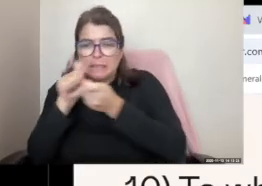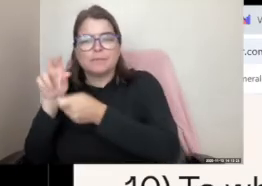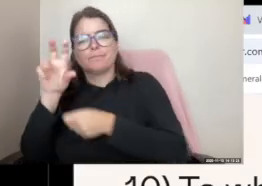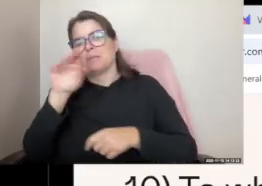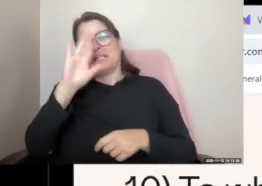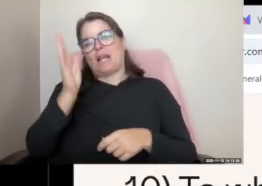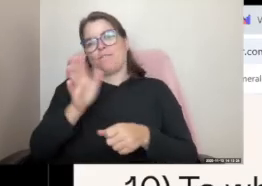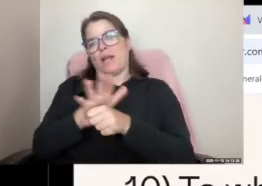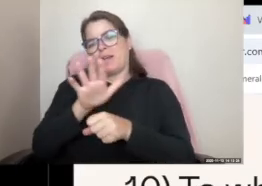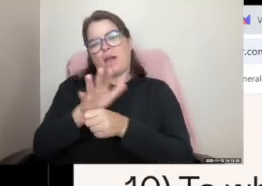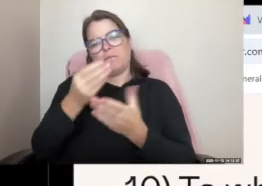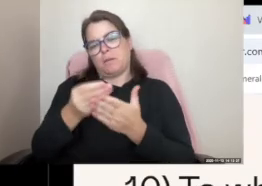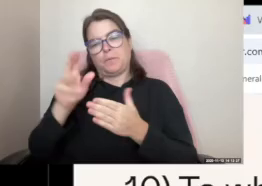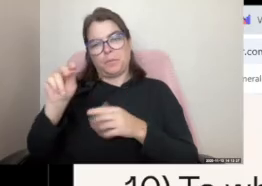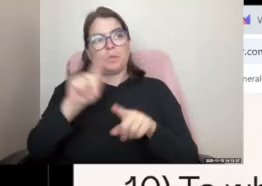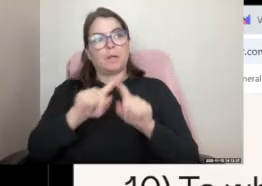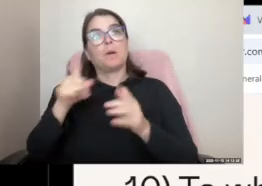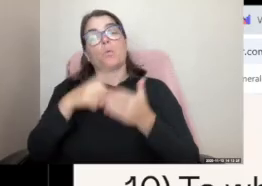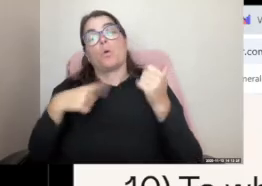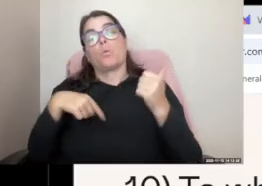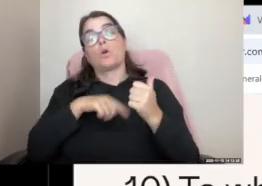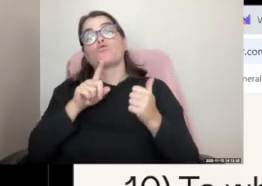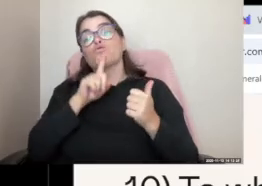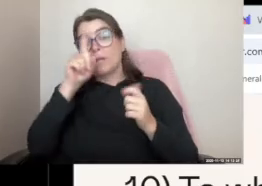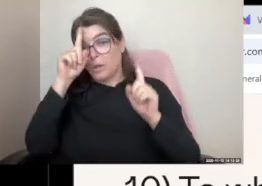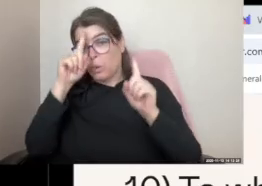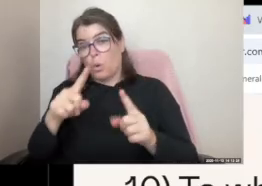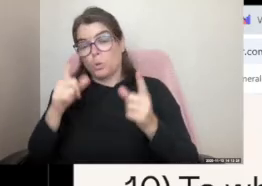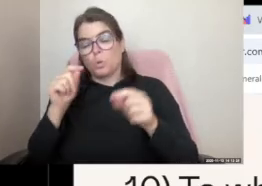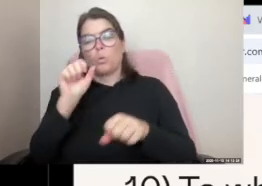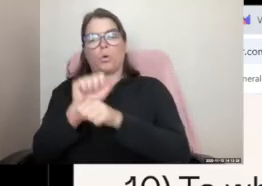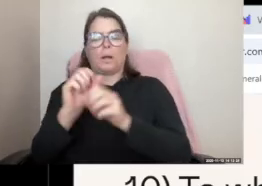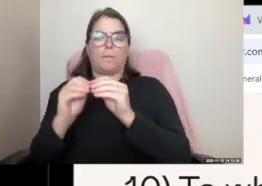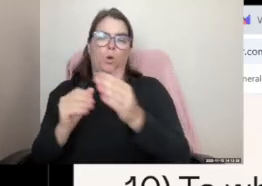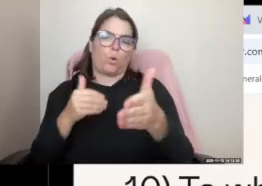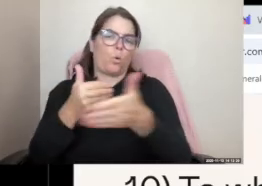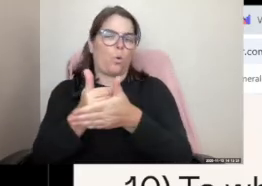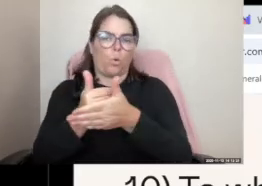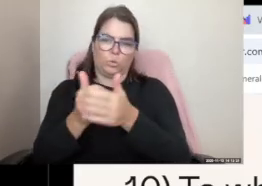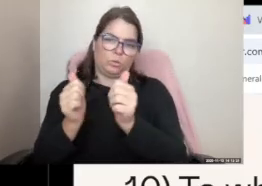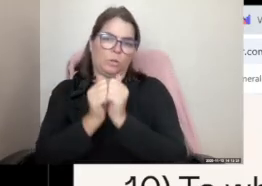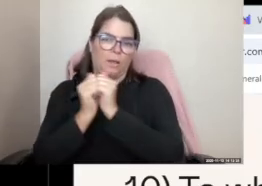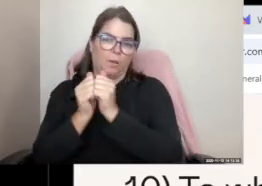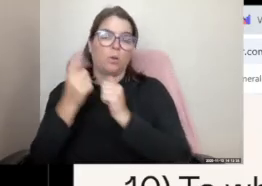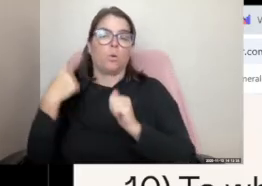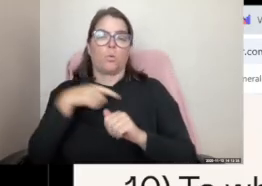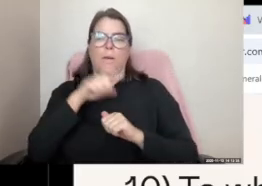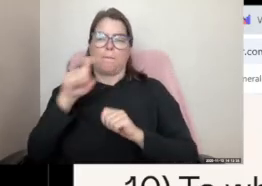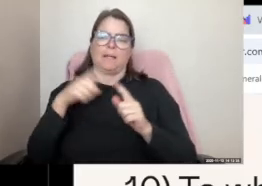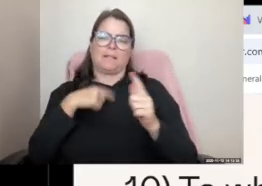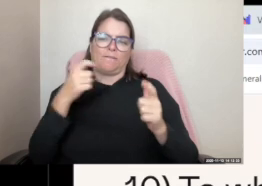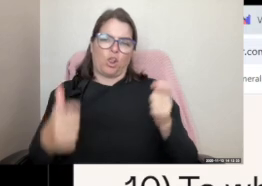know that, but that's okay. But we need to work together. And so I think that when it comes to nuances of like, is there enough